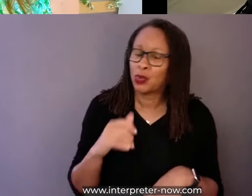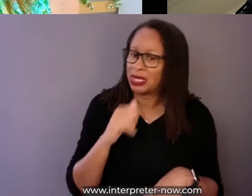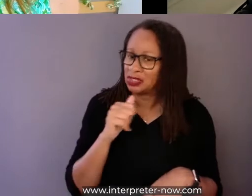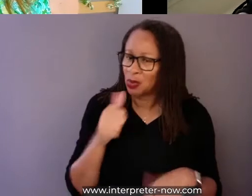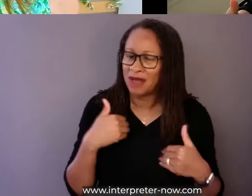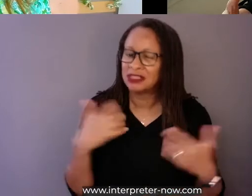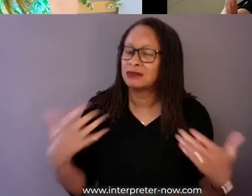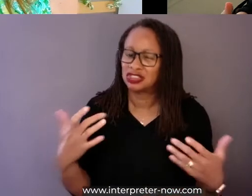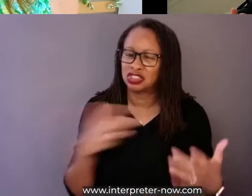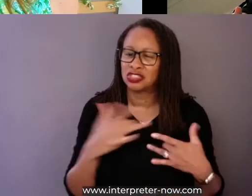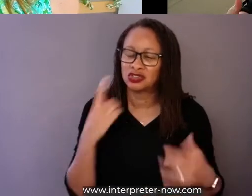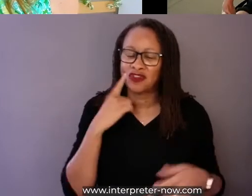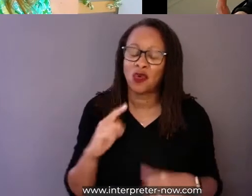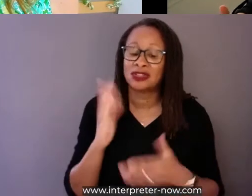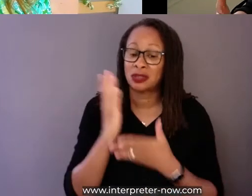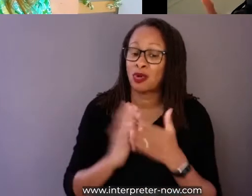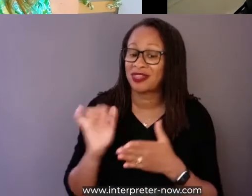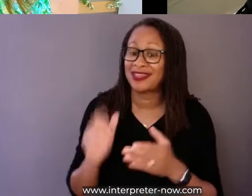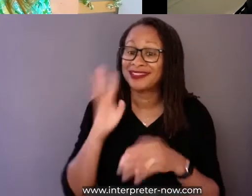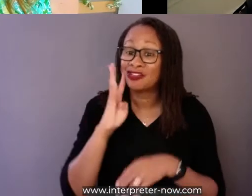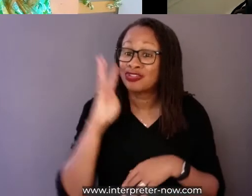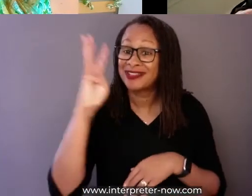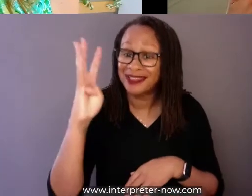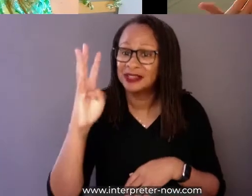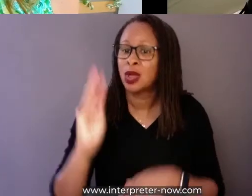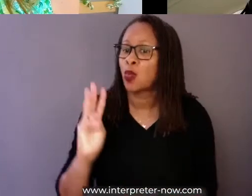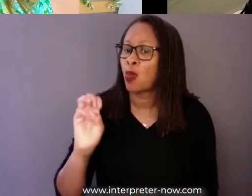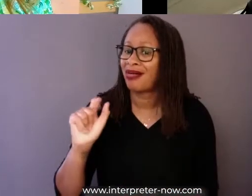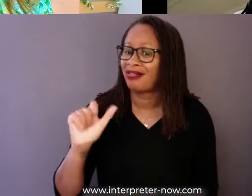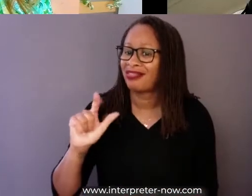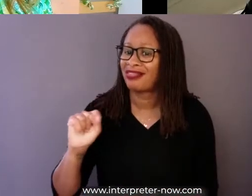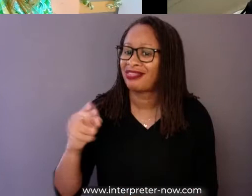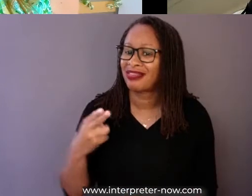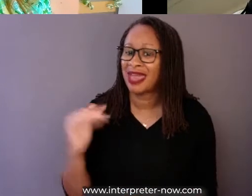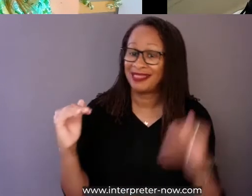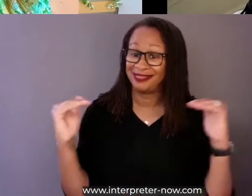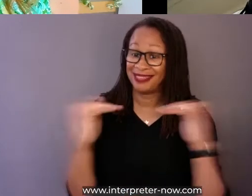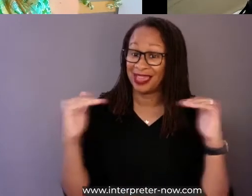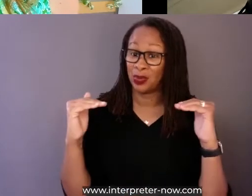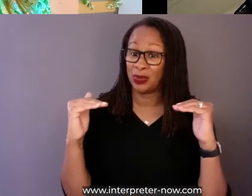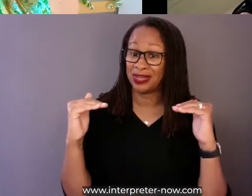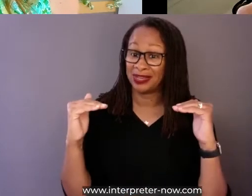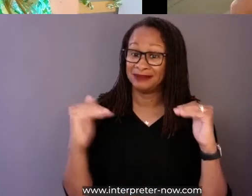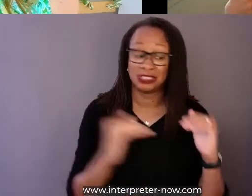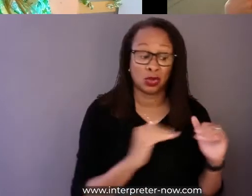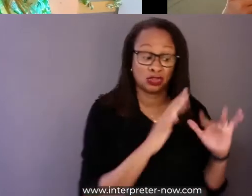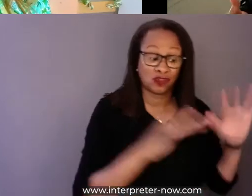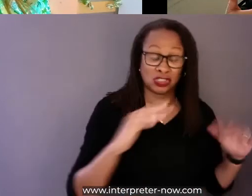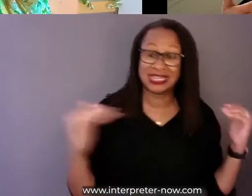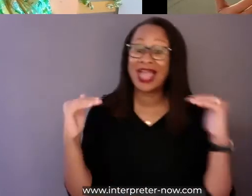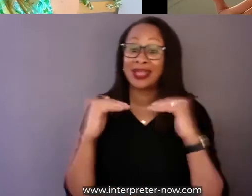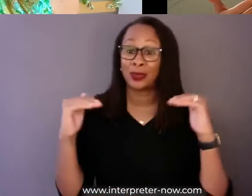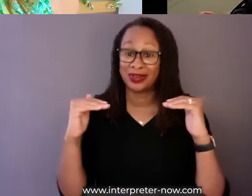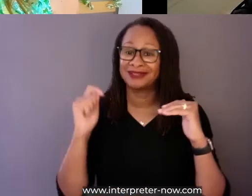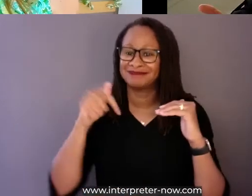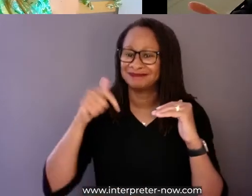to is the part that can actually create wealth. And that is the equity side of the equation. So